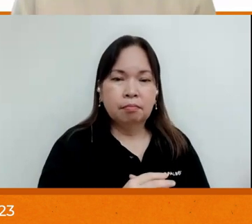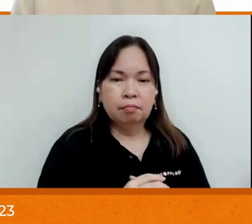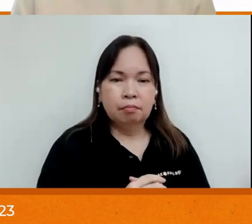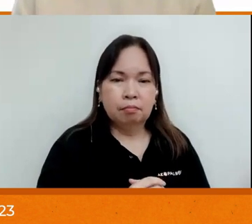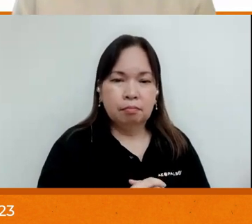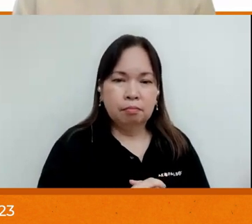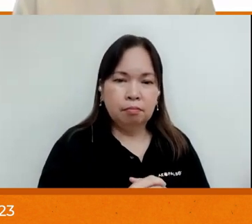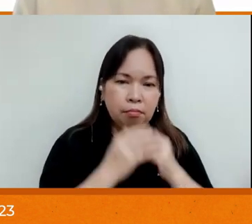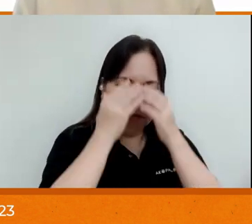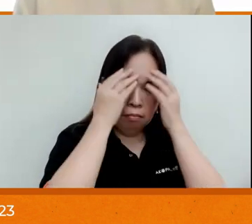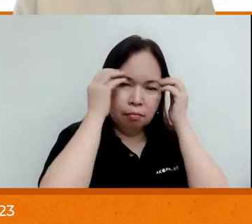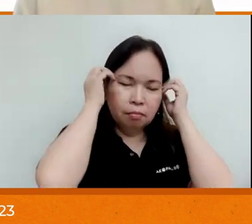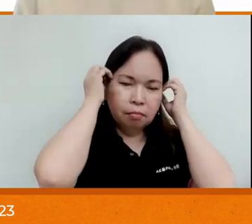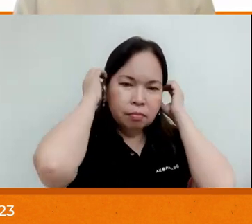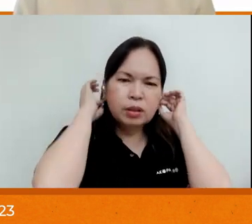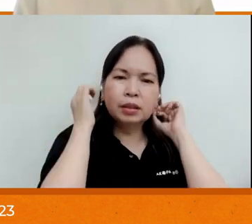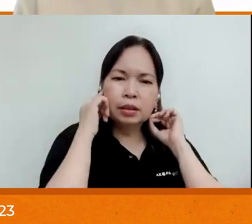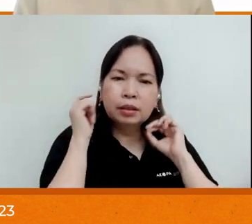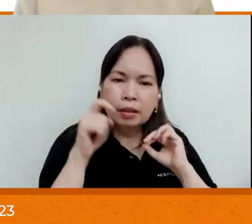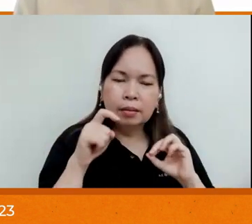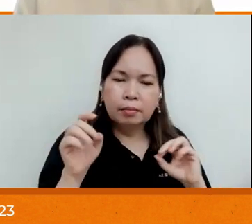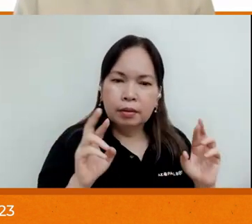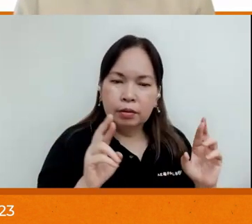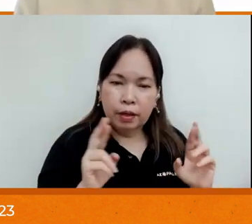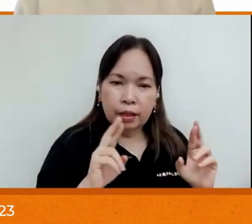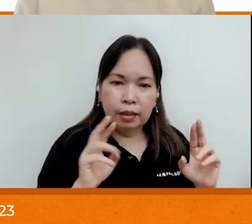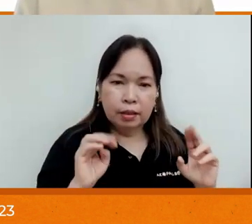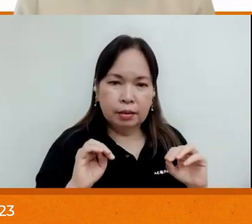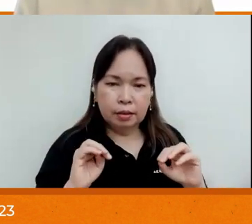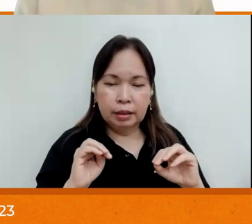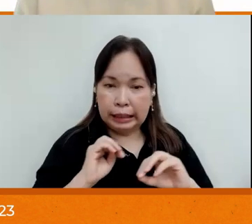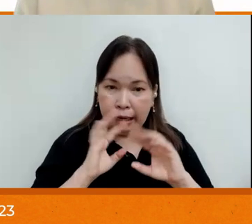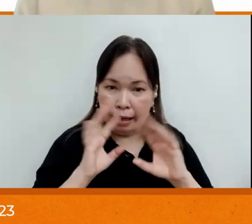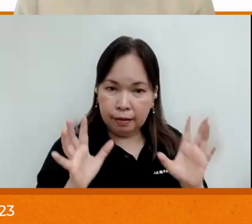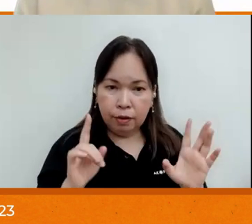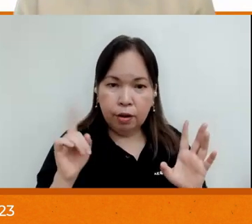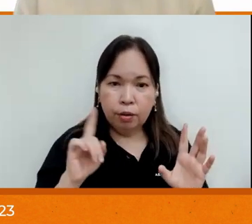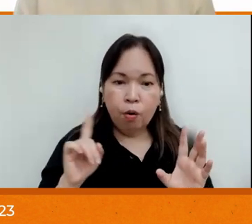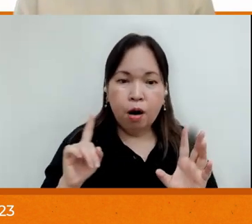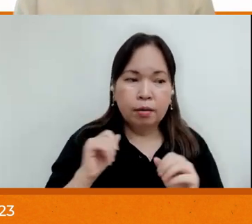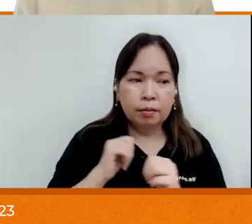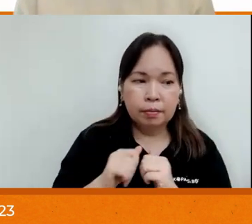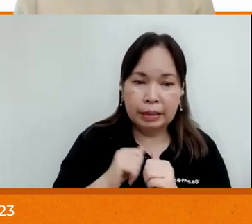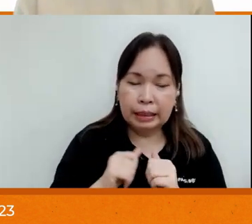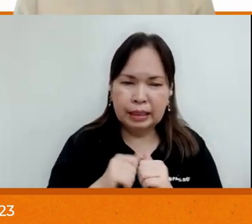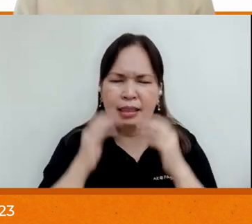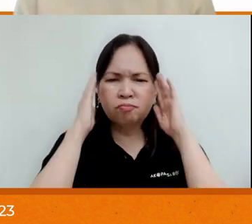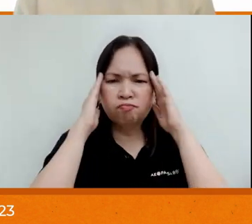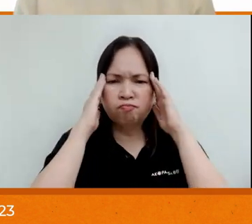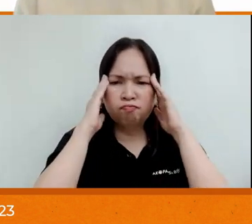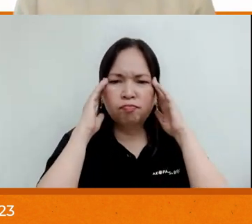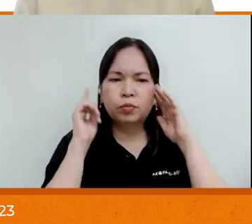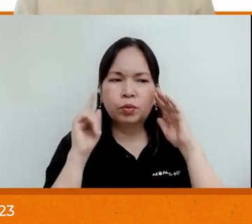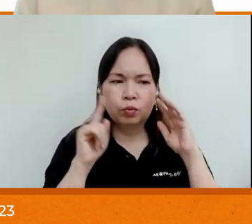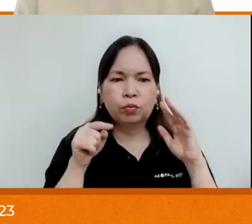be parang kind of clarify, right? Na ano ba yung meaning ng anxiety and what are the things that you're